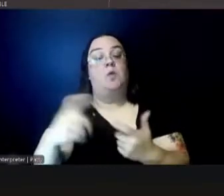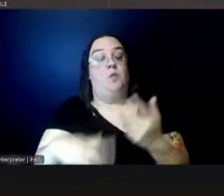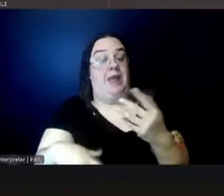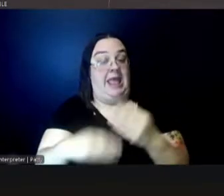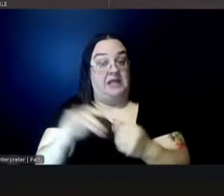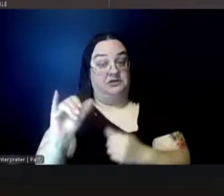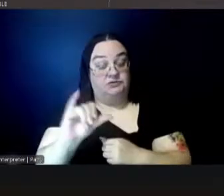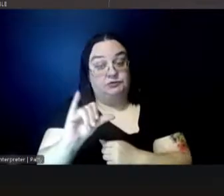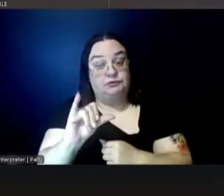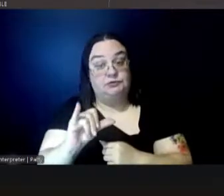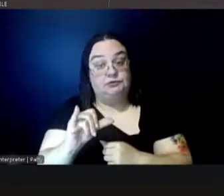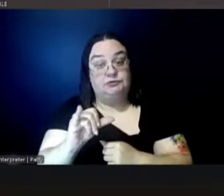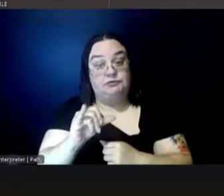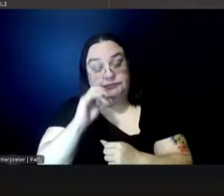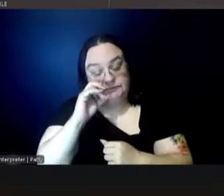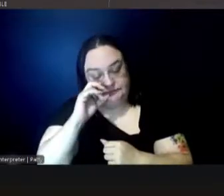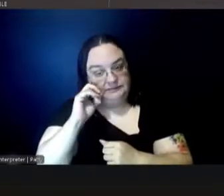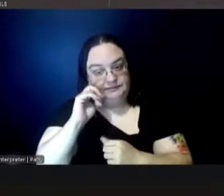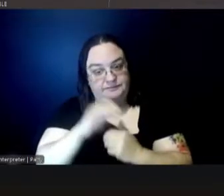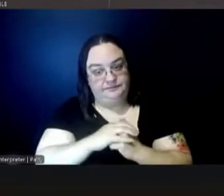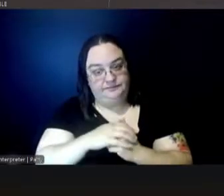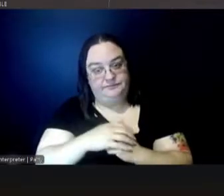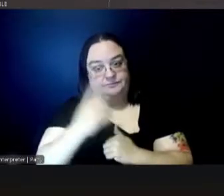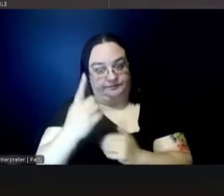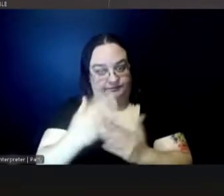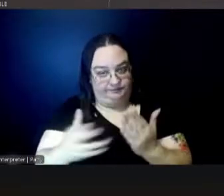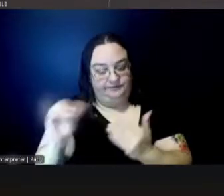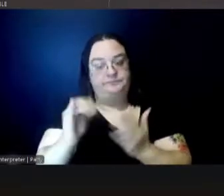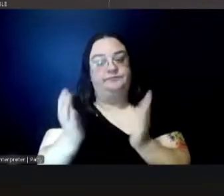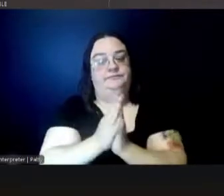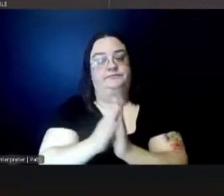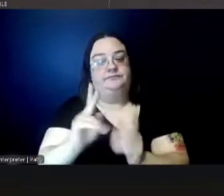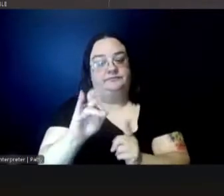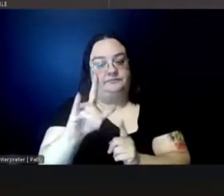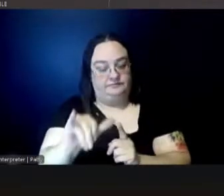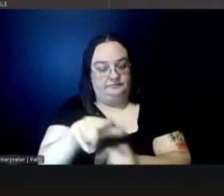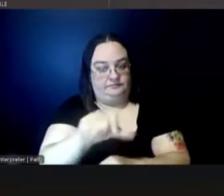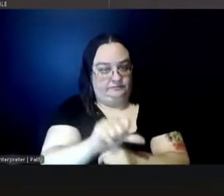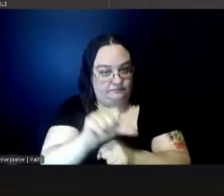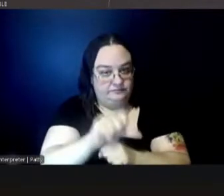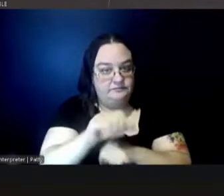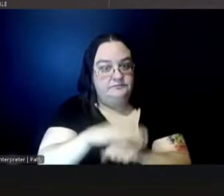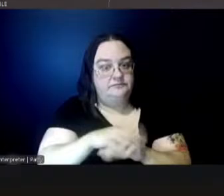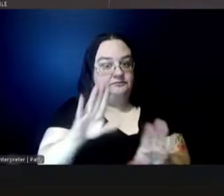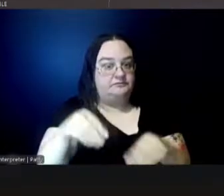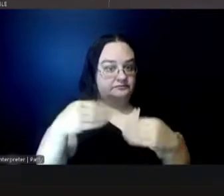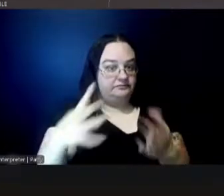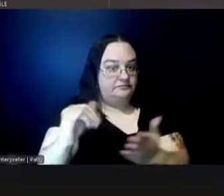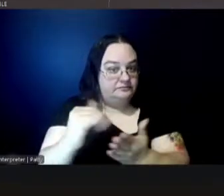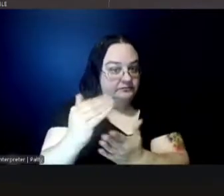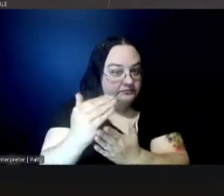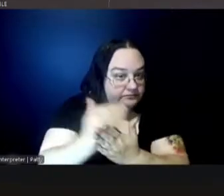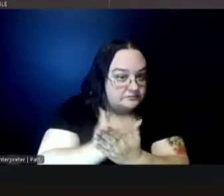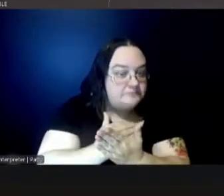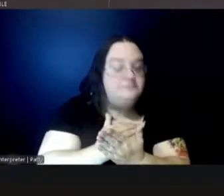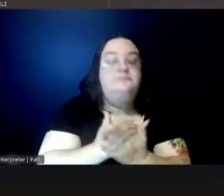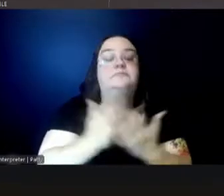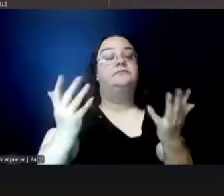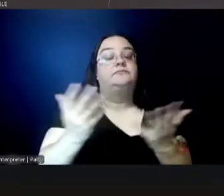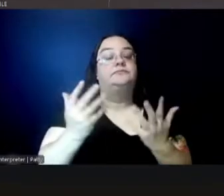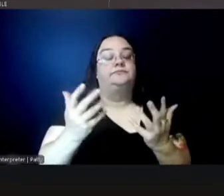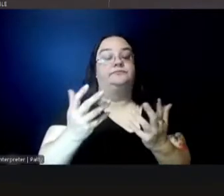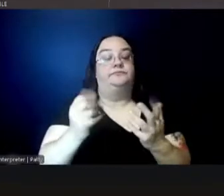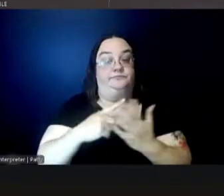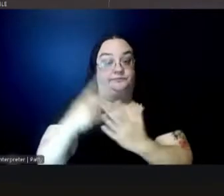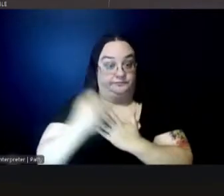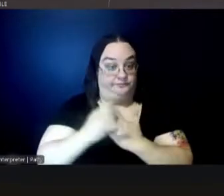that one of the things we've also asked Kelly that he's working on with providing this list is to take the project schedule